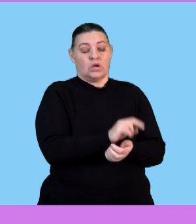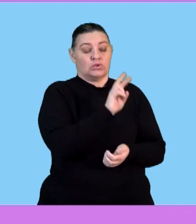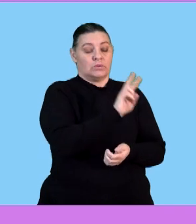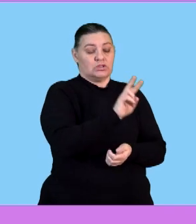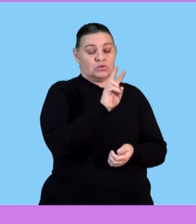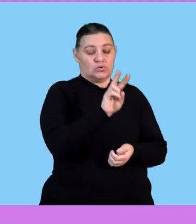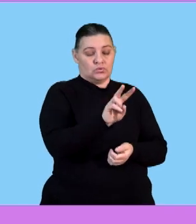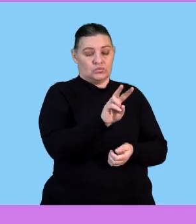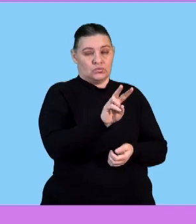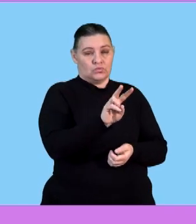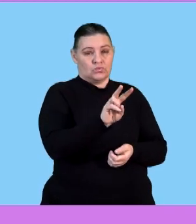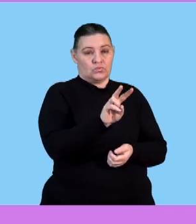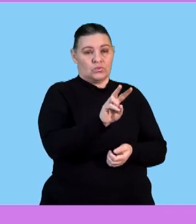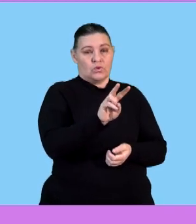amount,